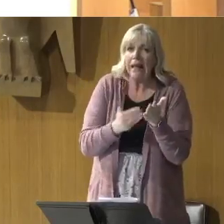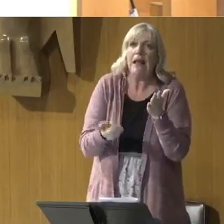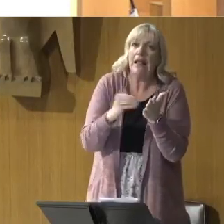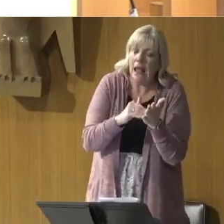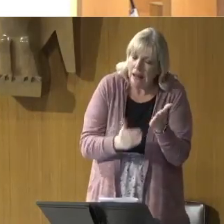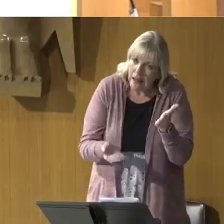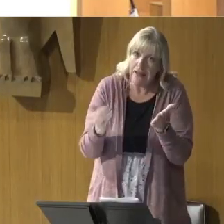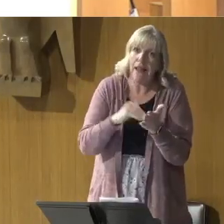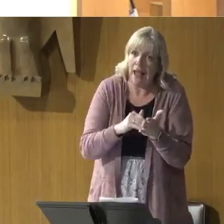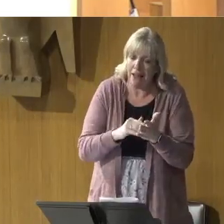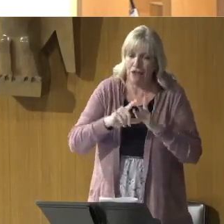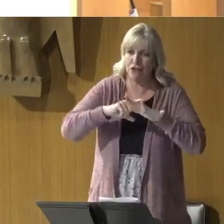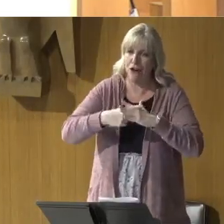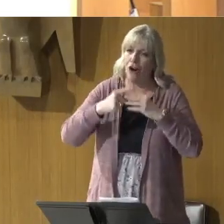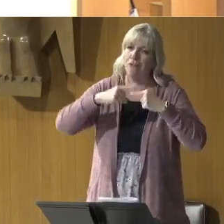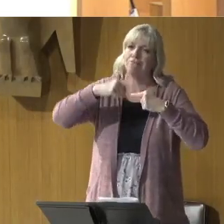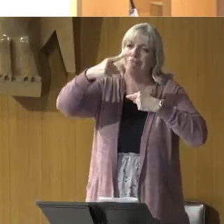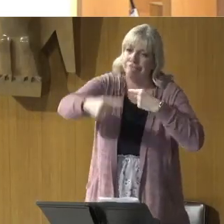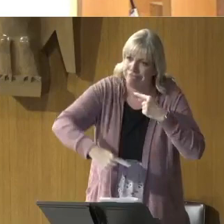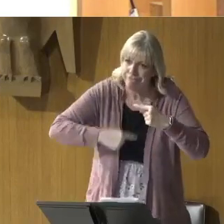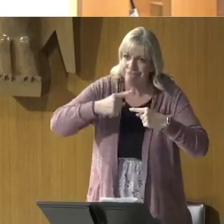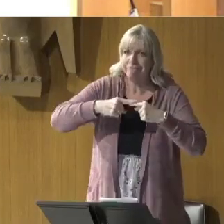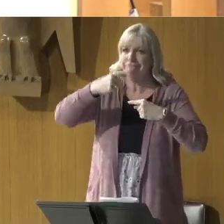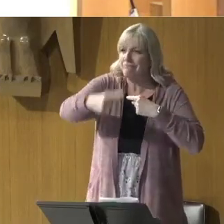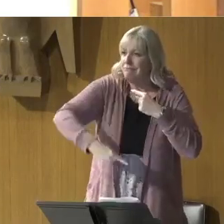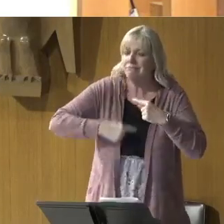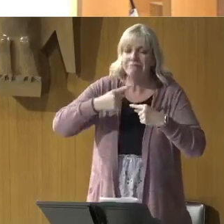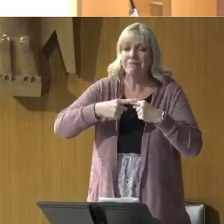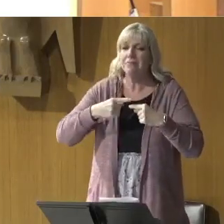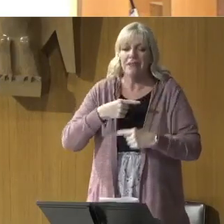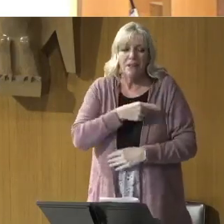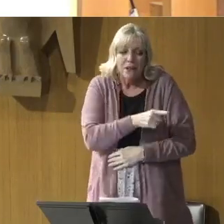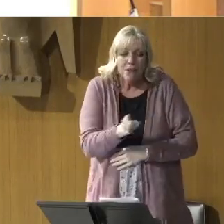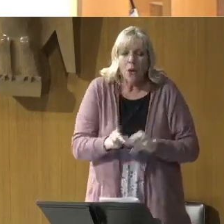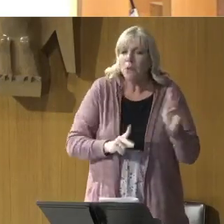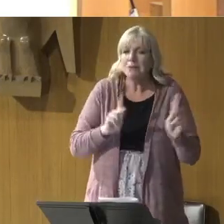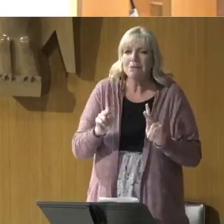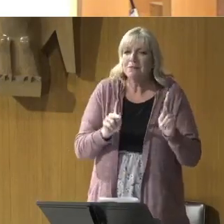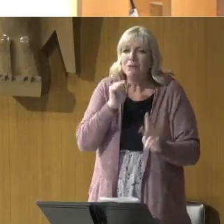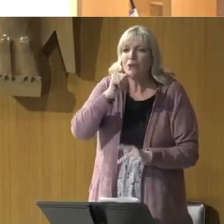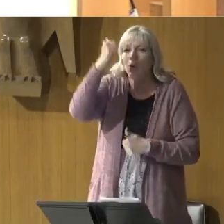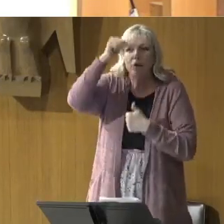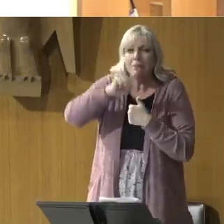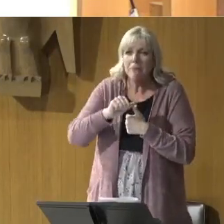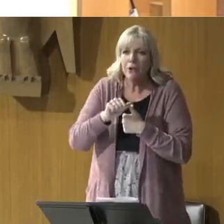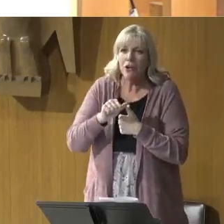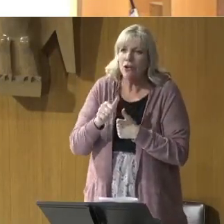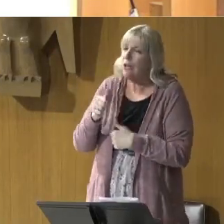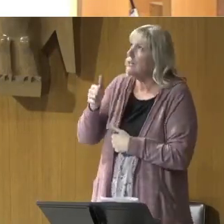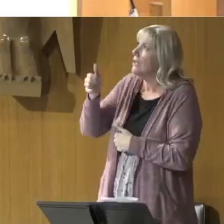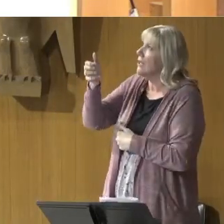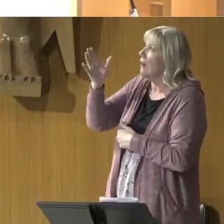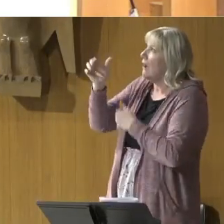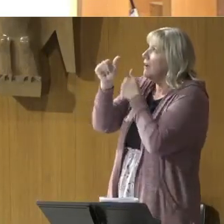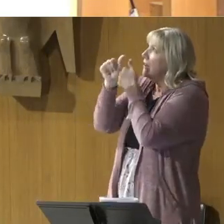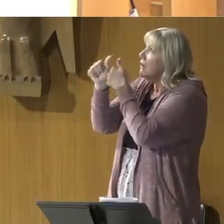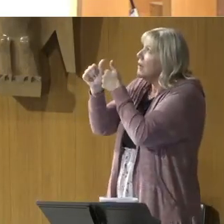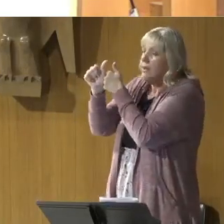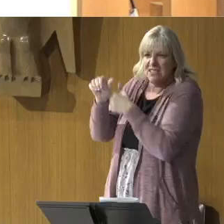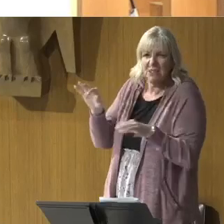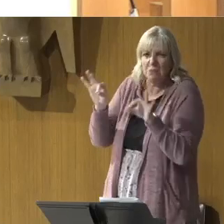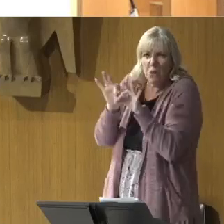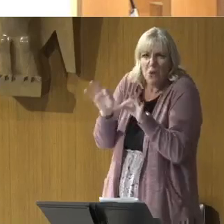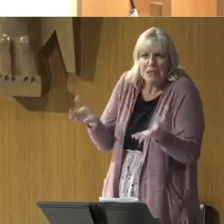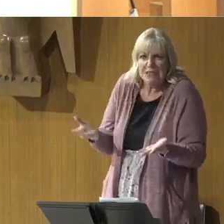and start the cycle over. They can't seem to remember the importance of following God. In the book of